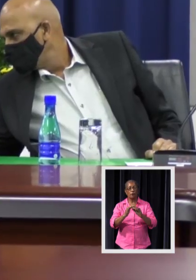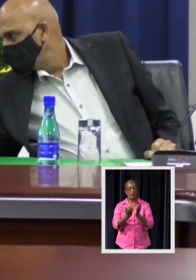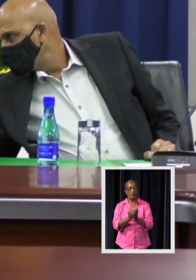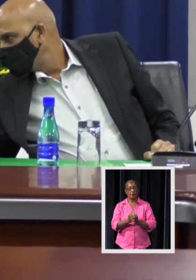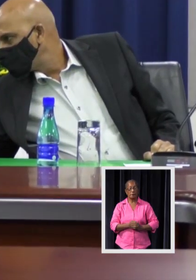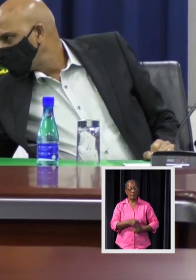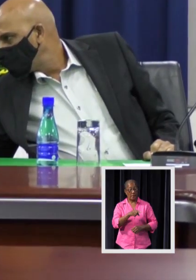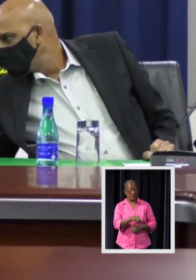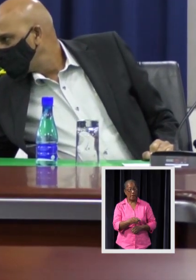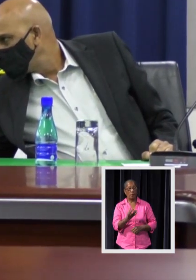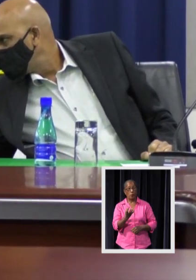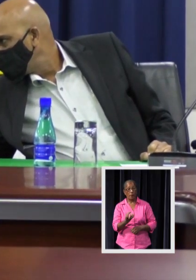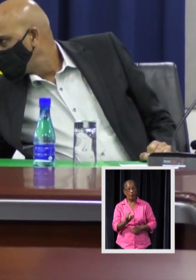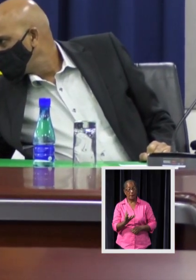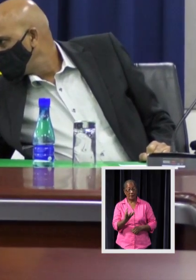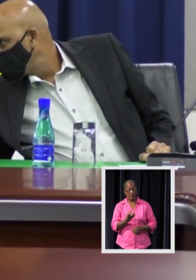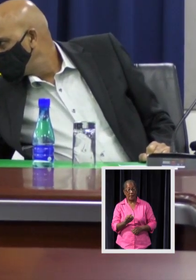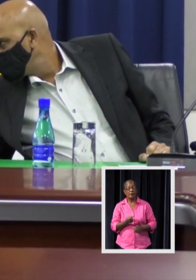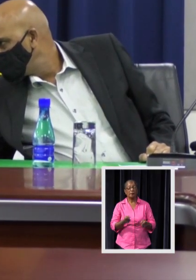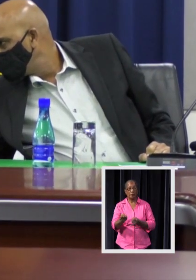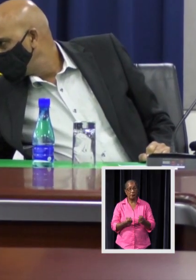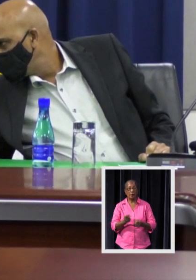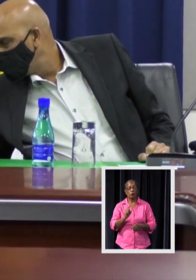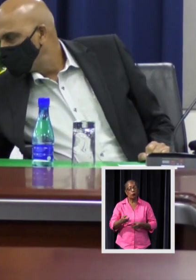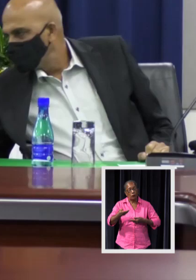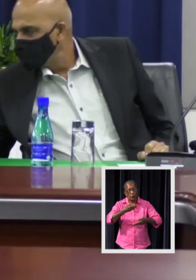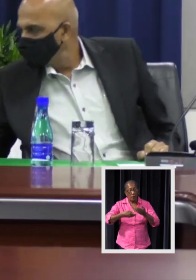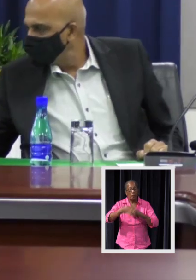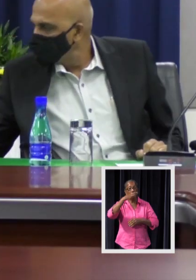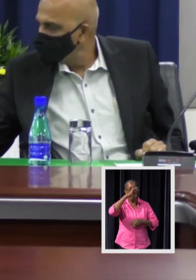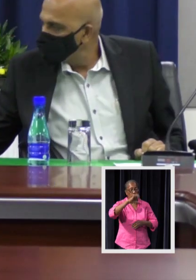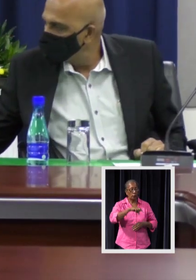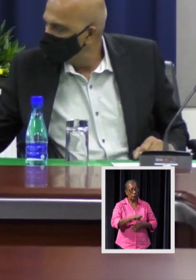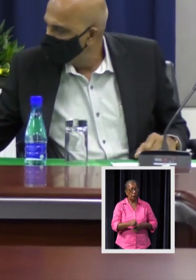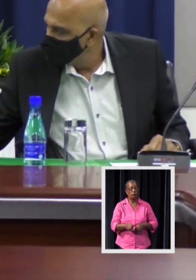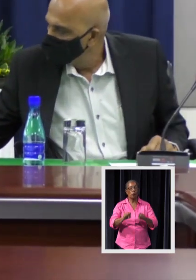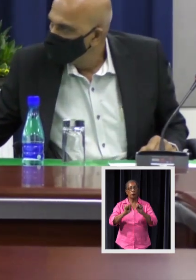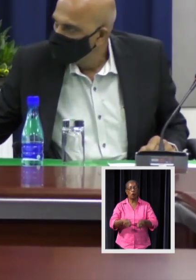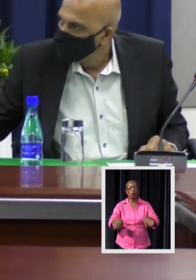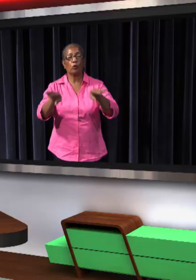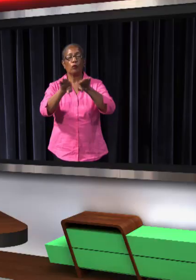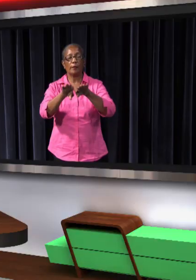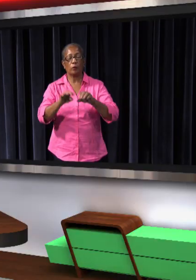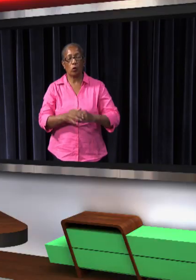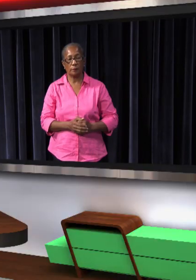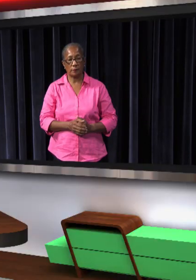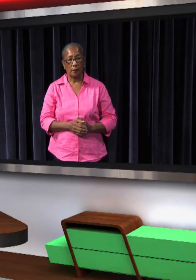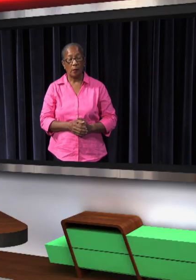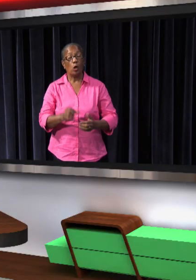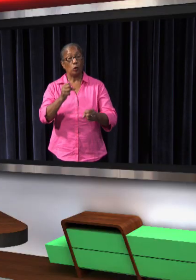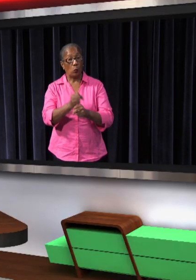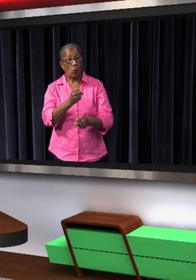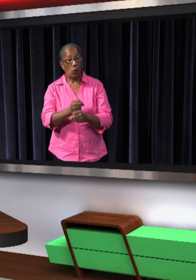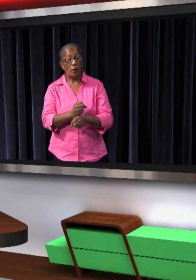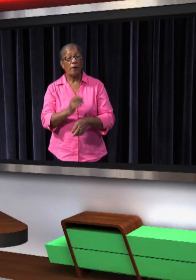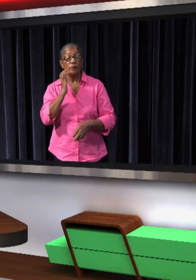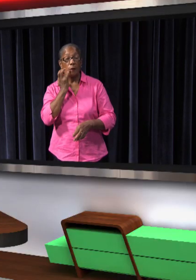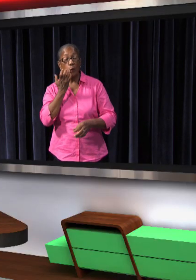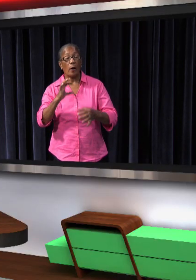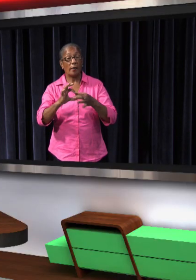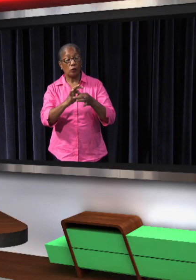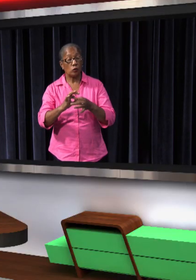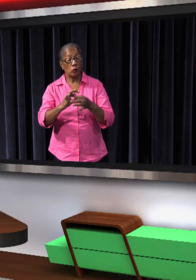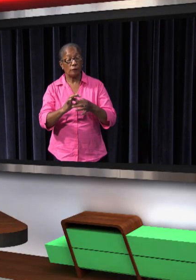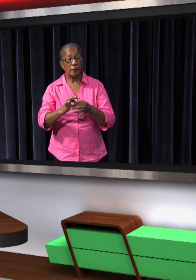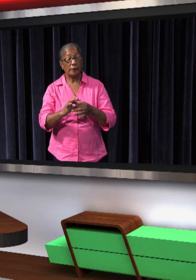Parmiser would therefore like to see the government answer questions about the agreement. The construction of the hydrogen